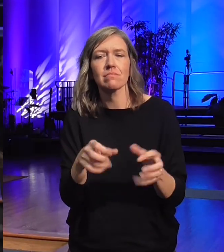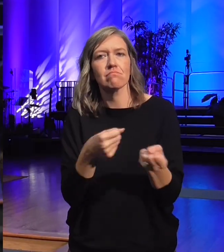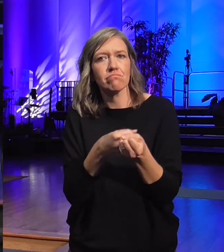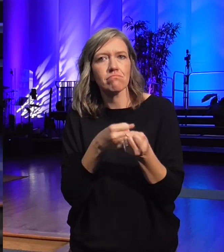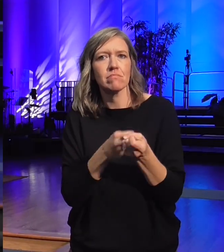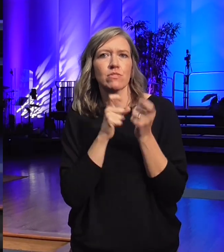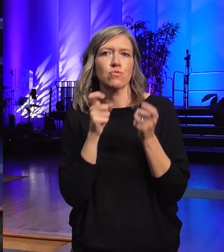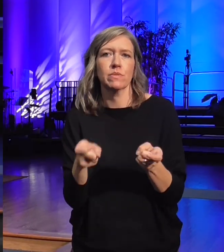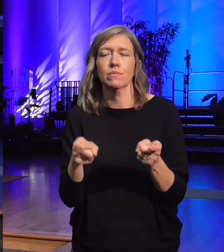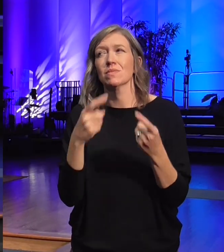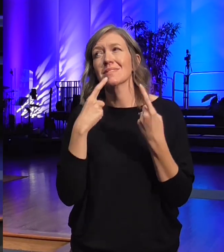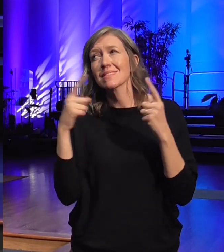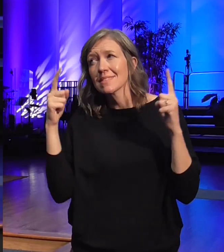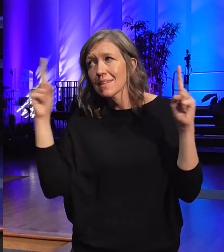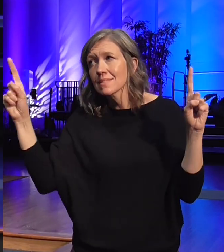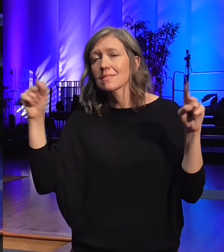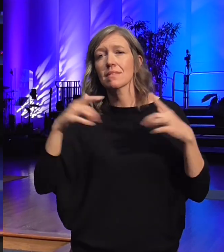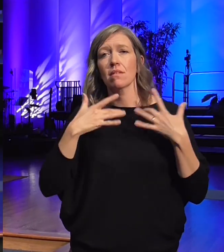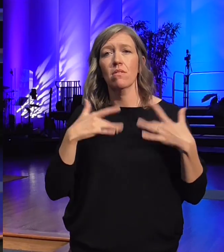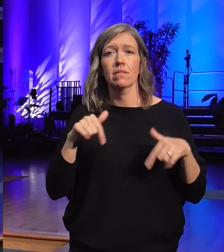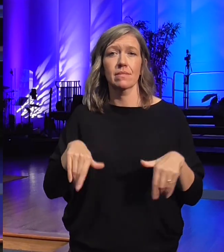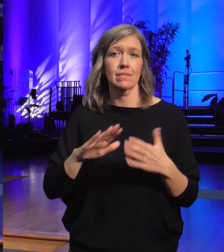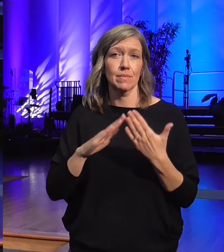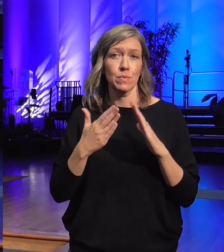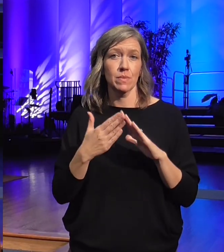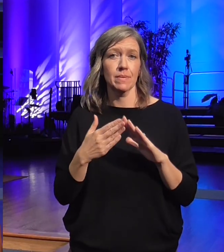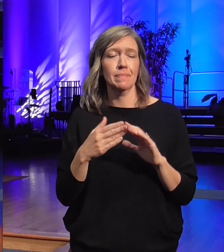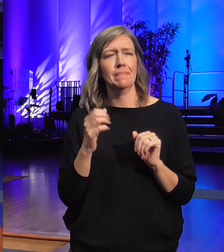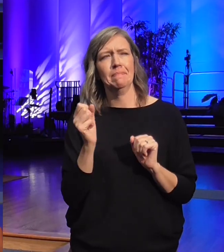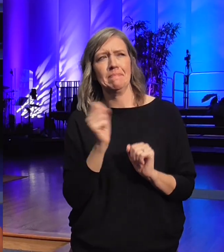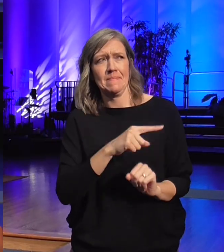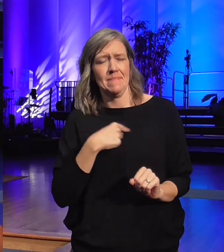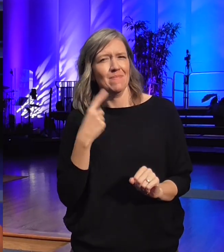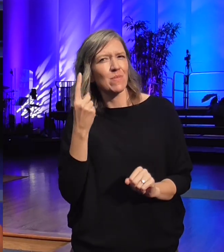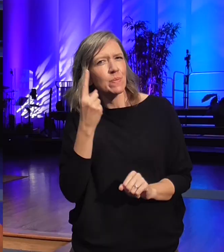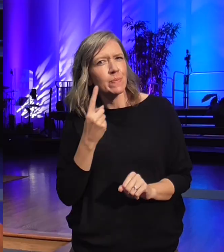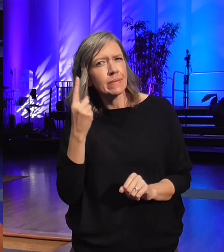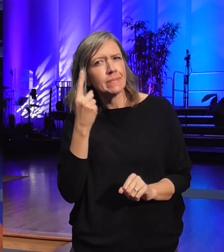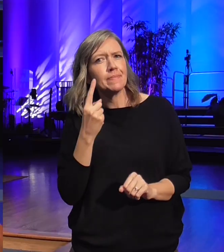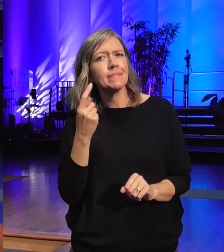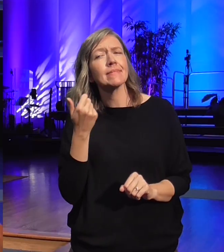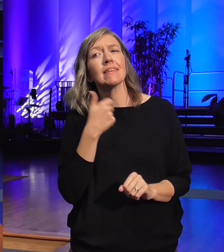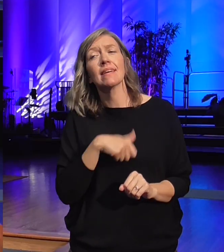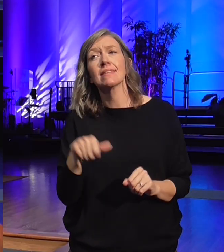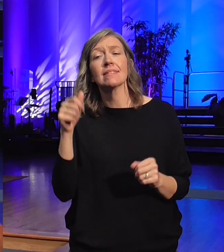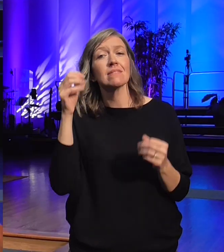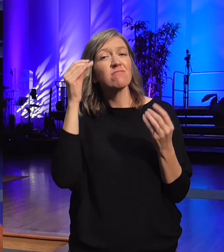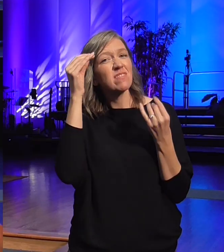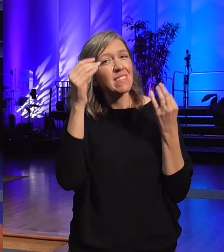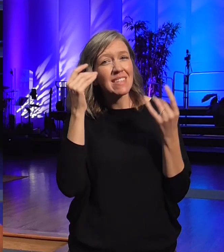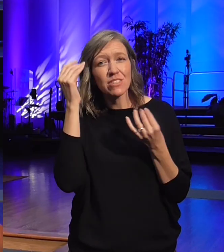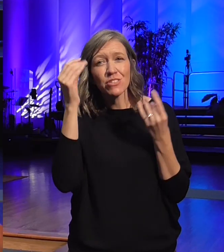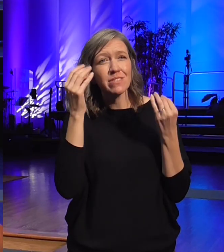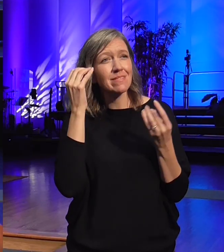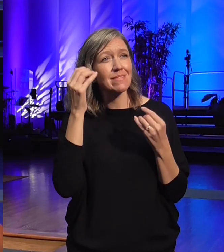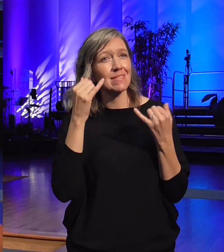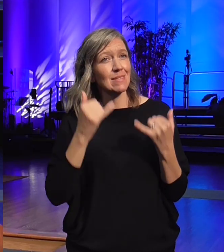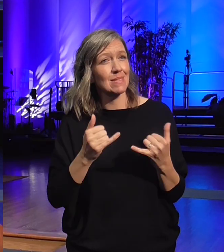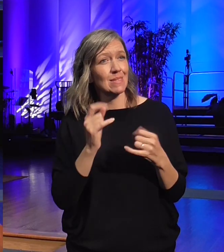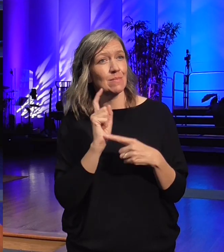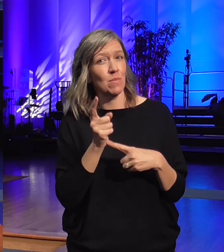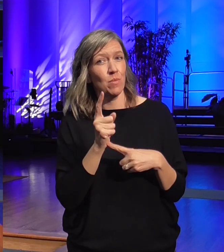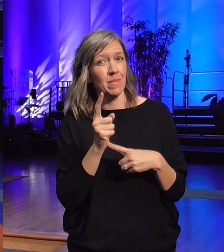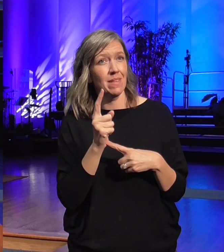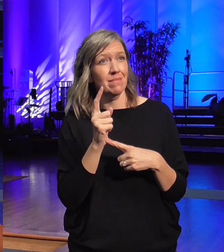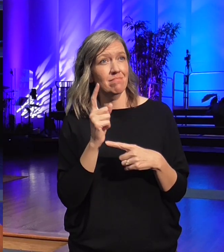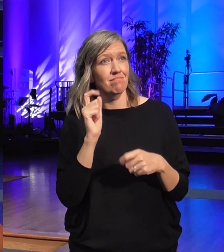the spiritual community. And Patty, I'm just wondering if you have any reflection in this moment on all of these